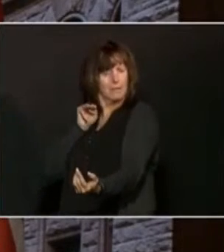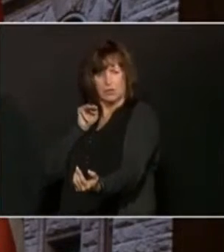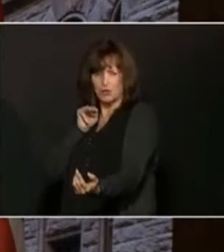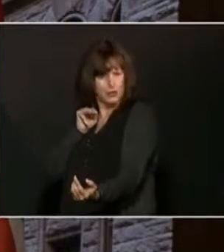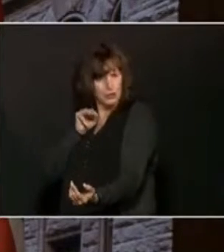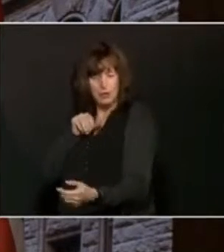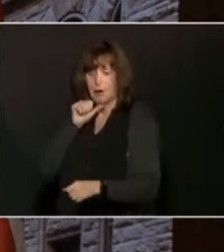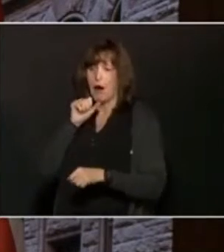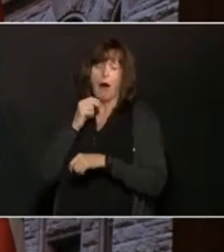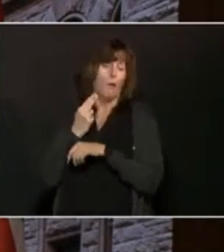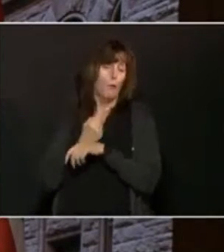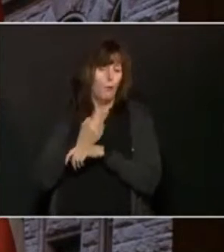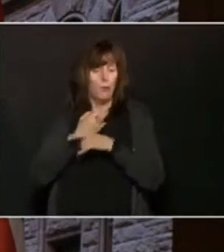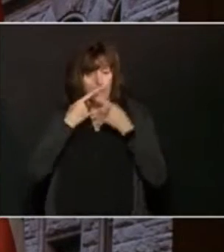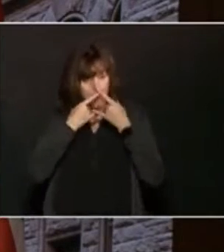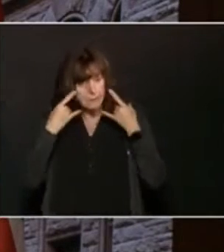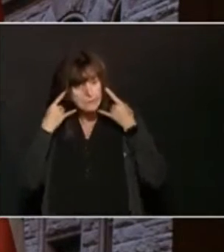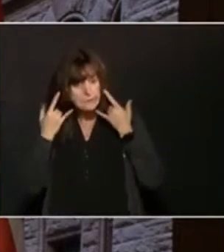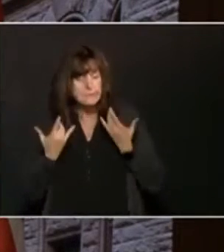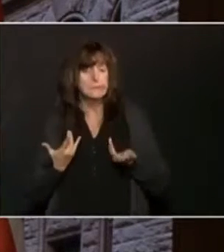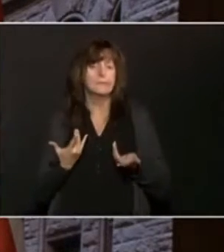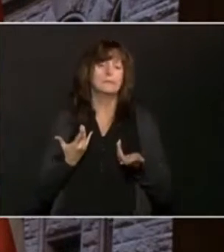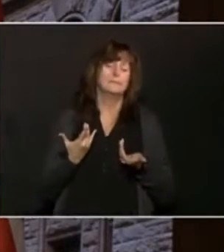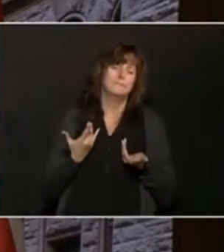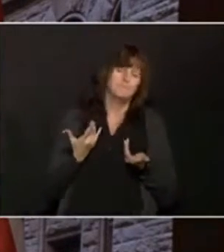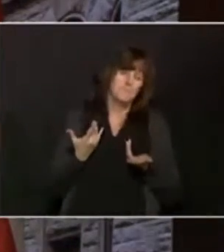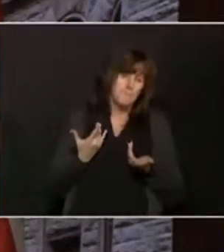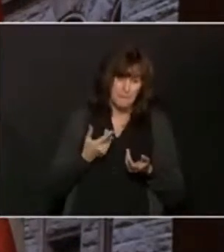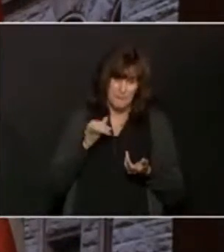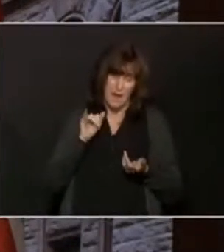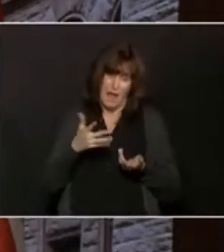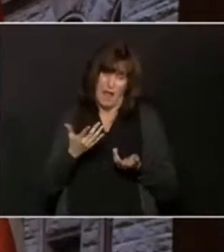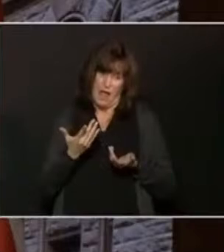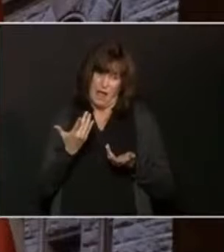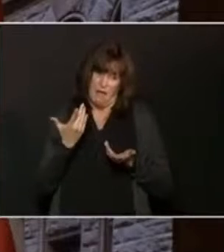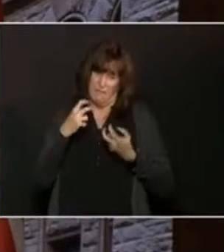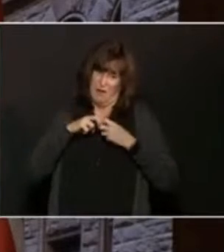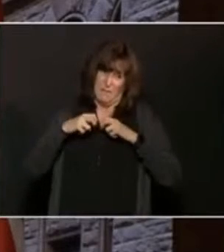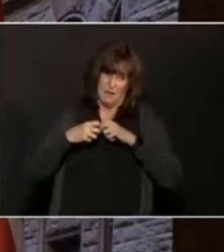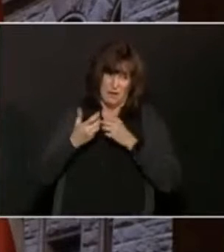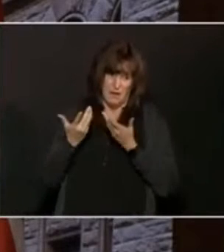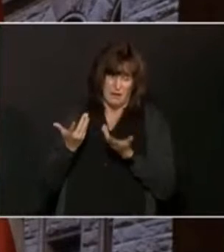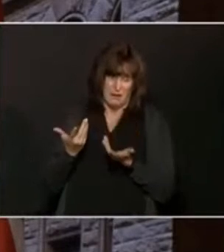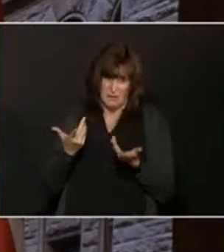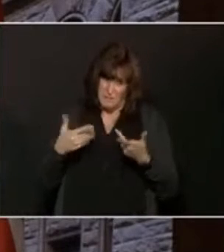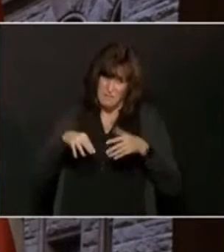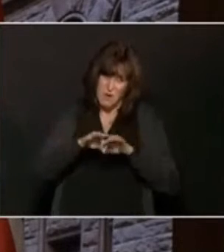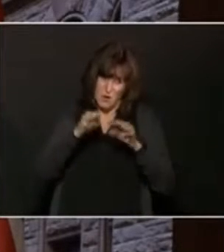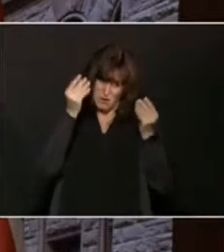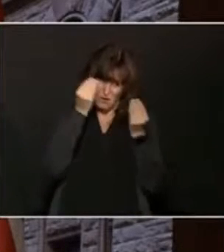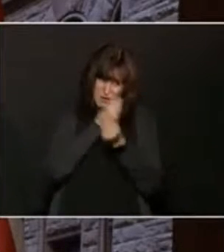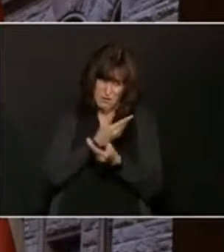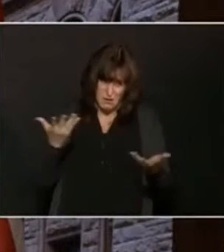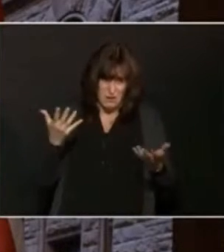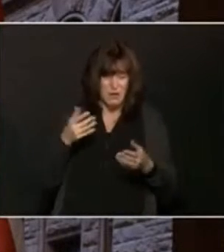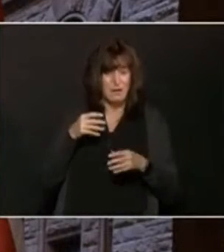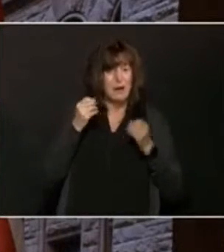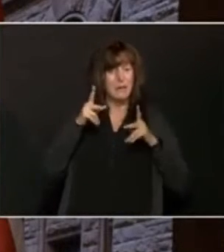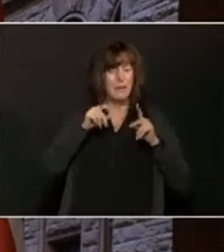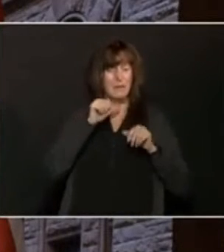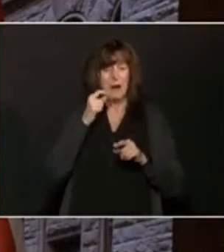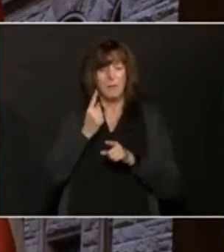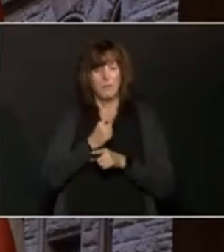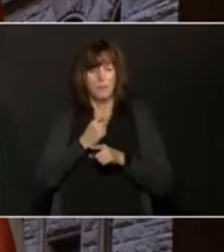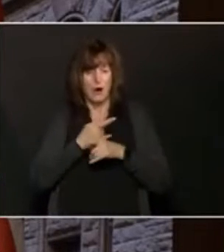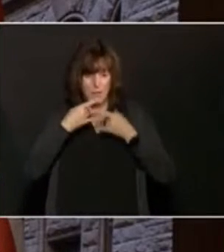properly. This is one of the issues that I think is worth mentioning is a lot of people don't wear their mask properly. They think, well, I'm wearing my